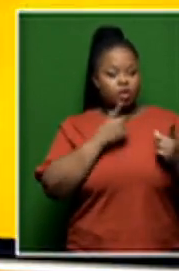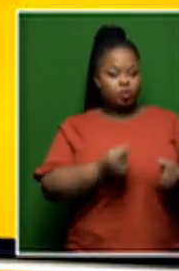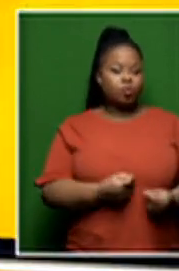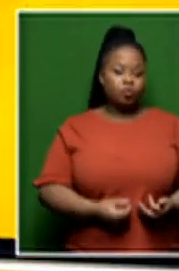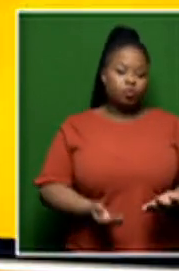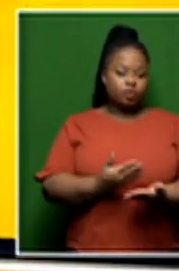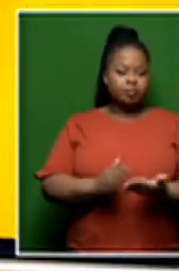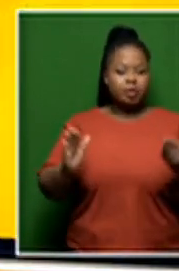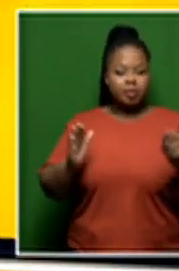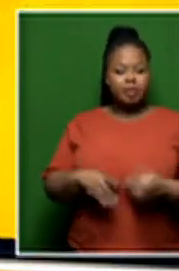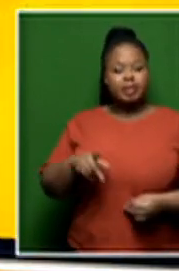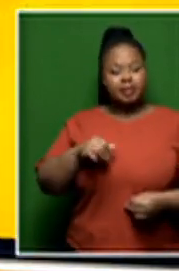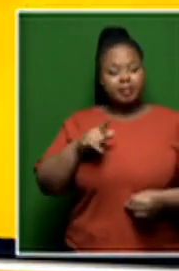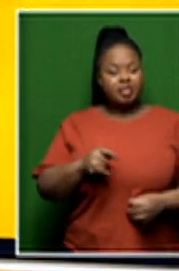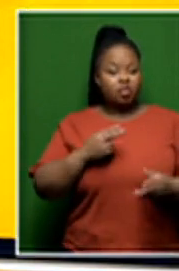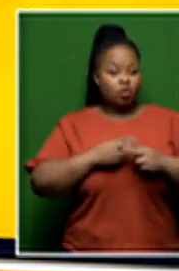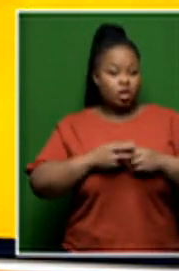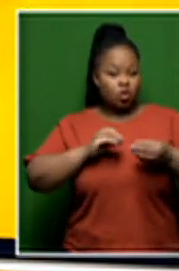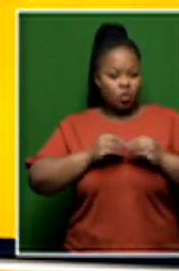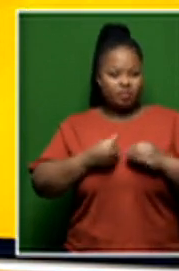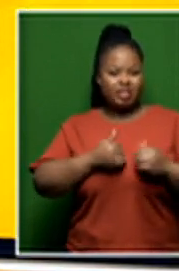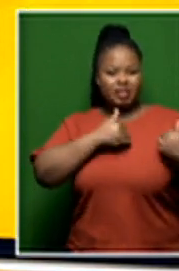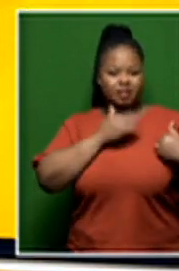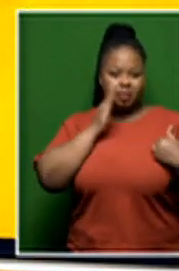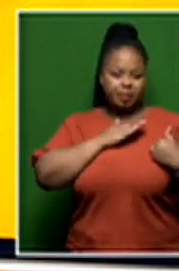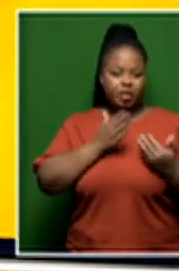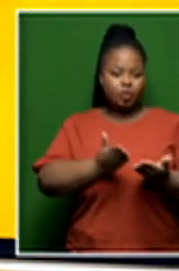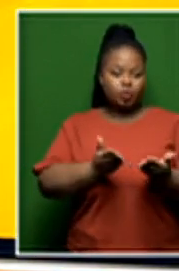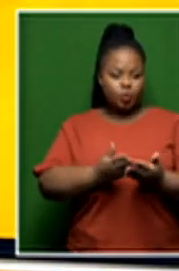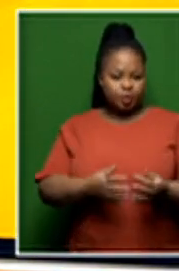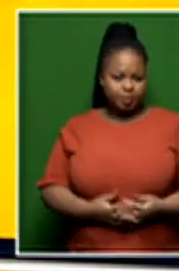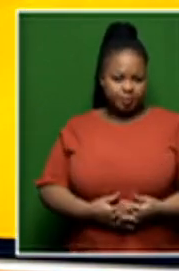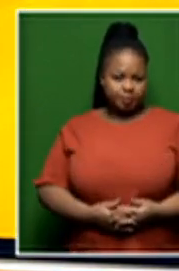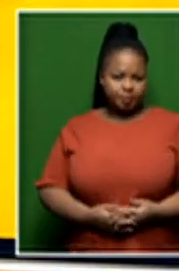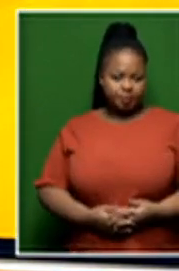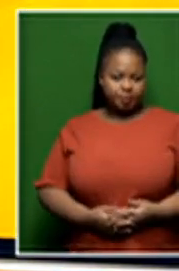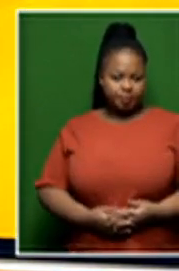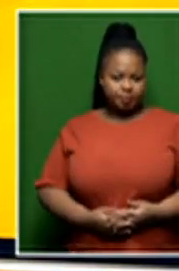eradicate pit toilets and unsafe toilets in schools in general.